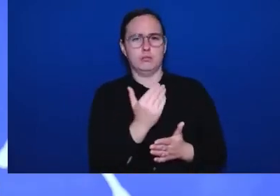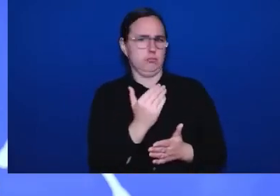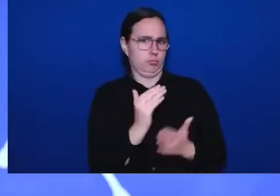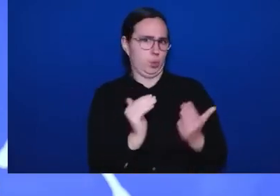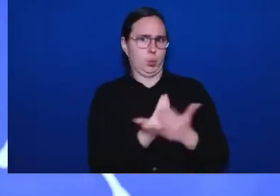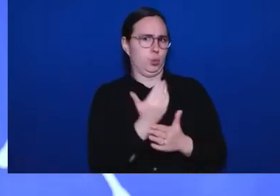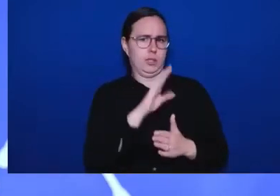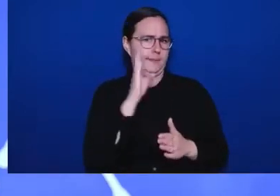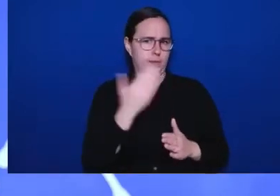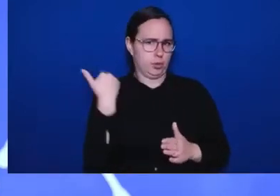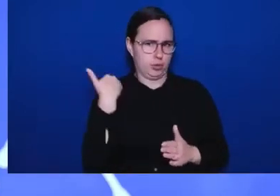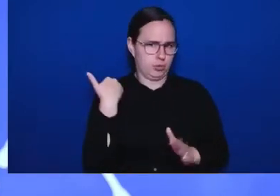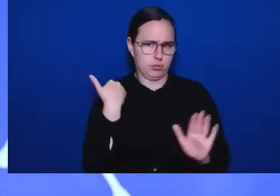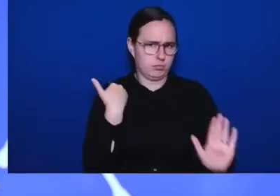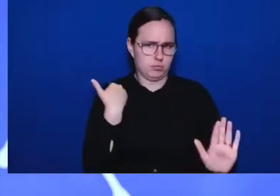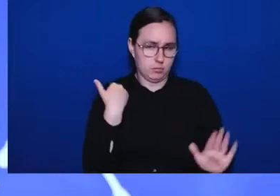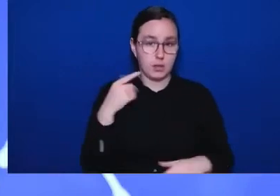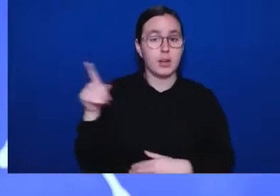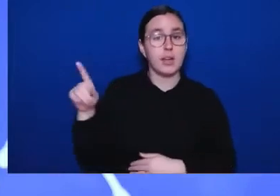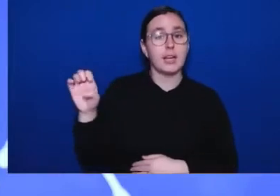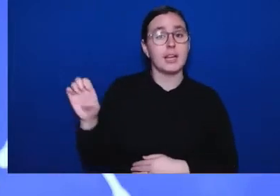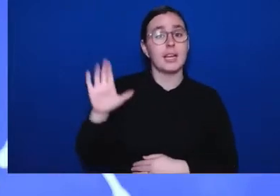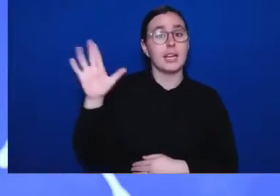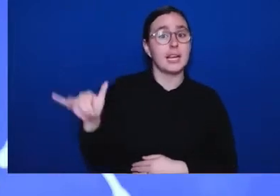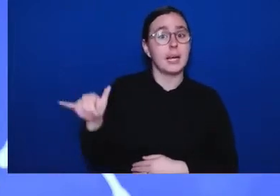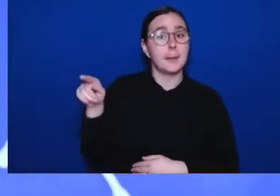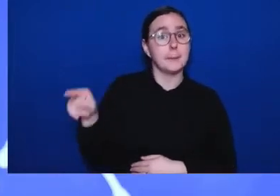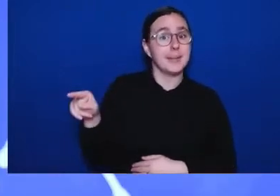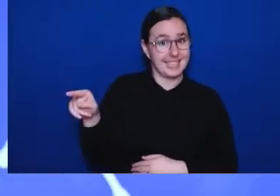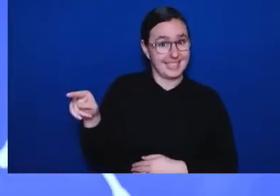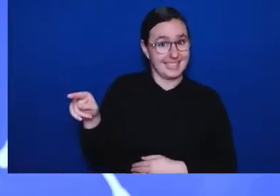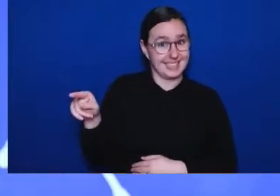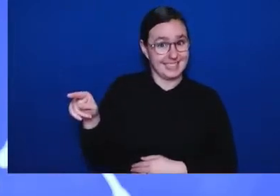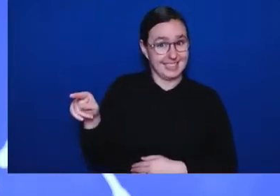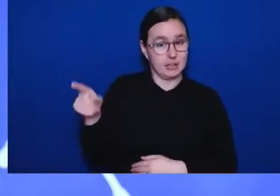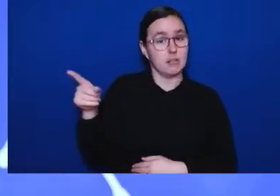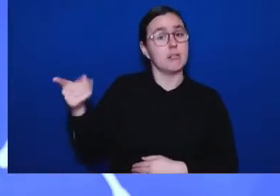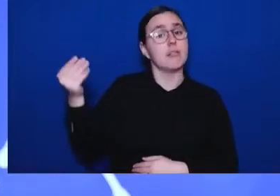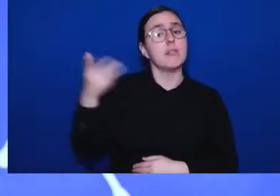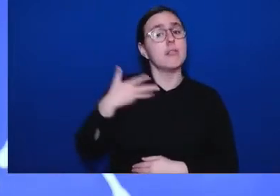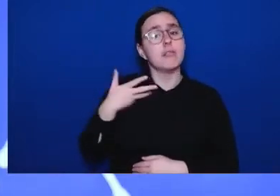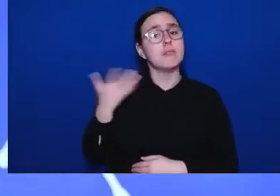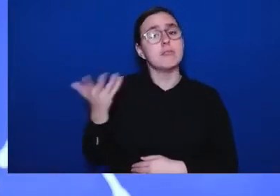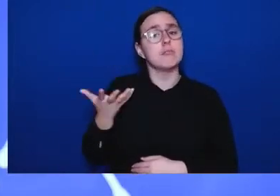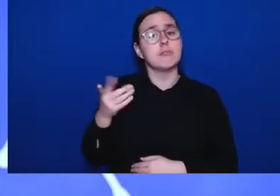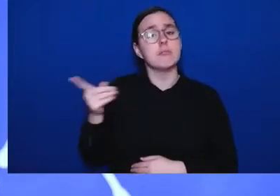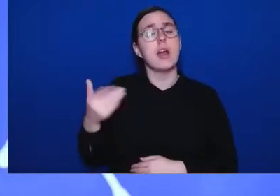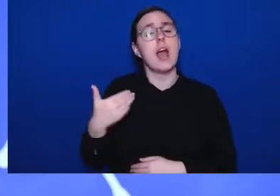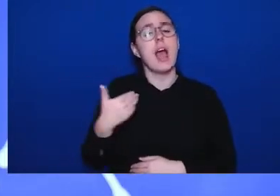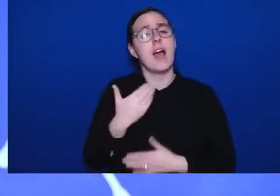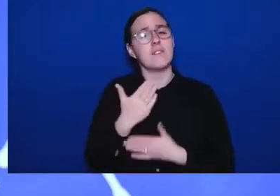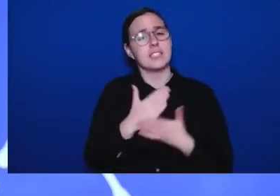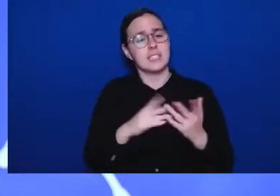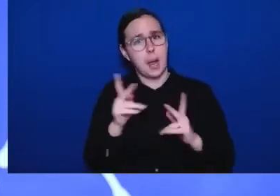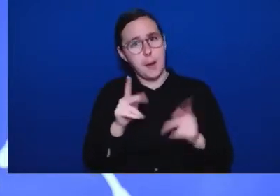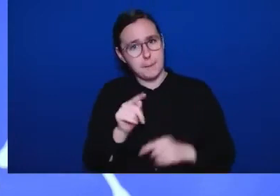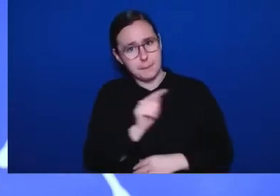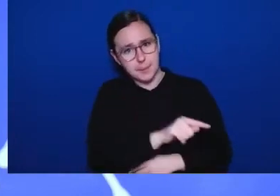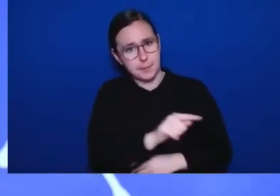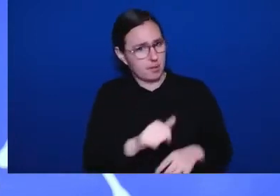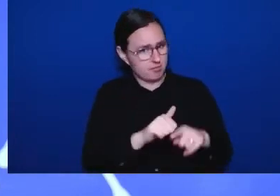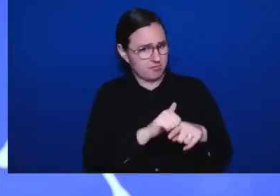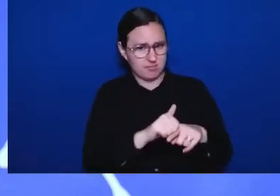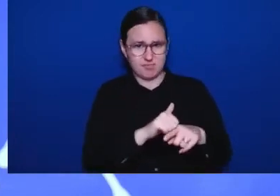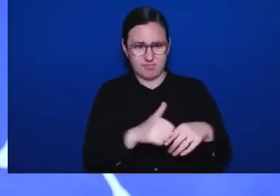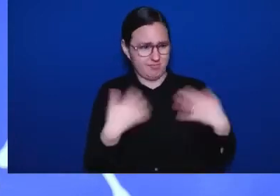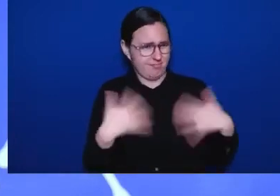me is we need to address some of these issues where we have people with very significant healthcare training who are not working in